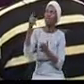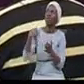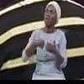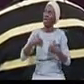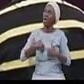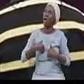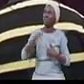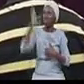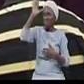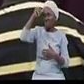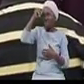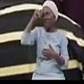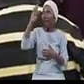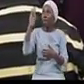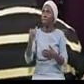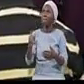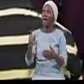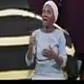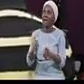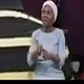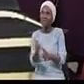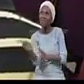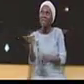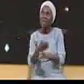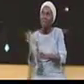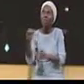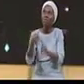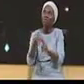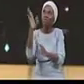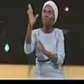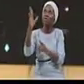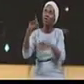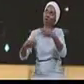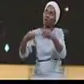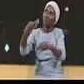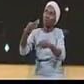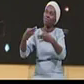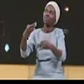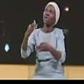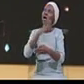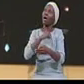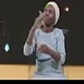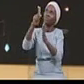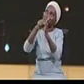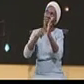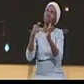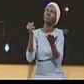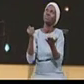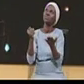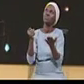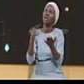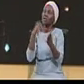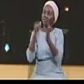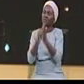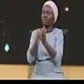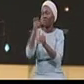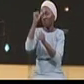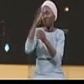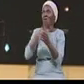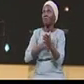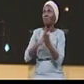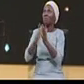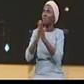thy precepts and from thy judgment. Verse 6, neither have we hearkened unto thy servants